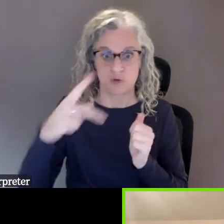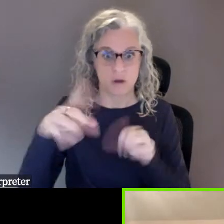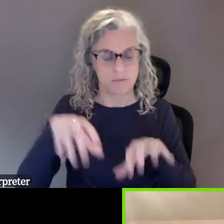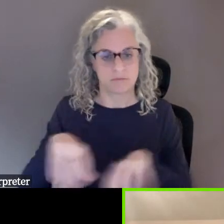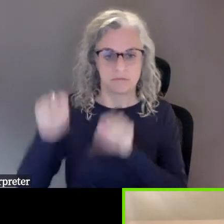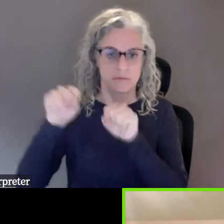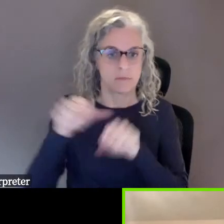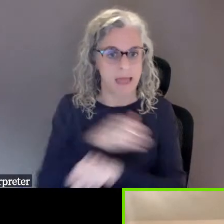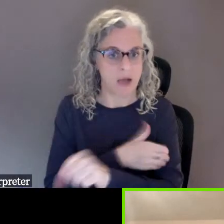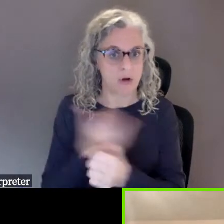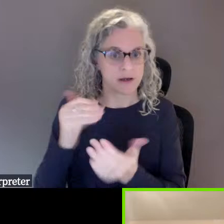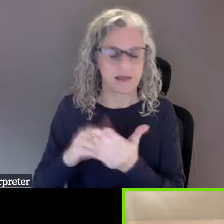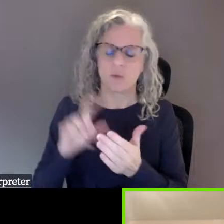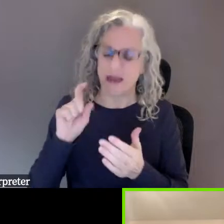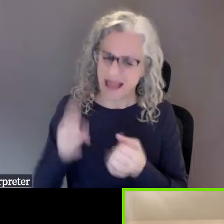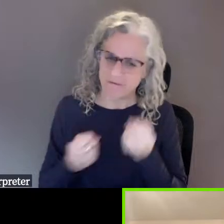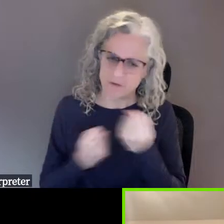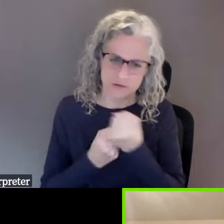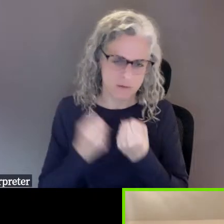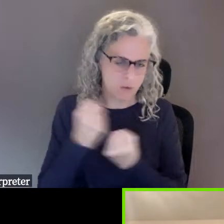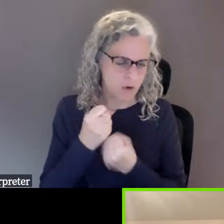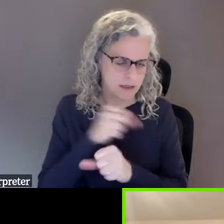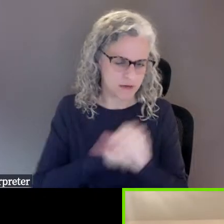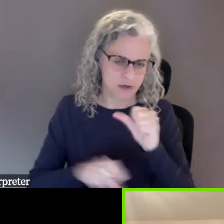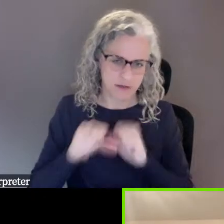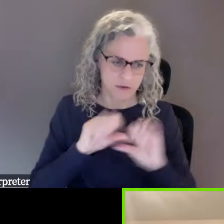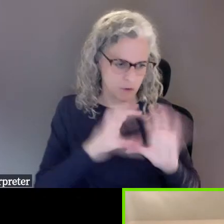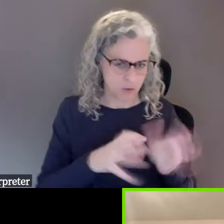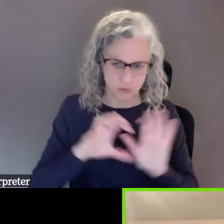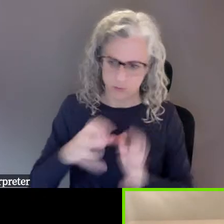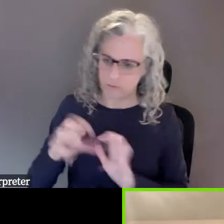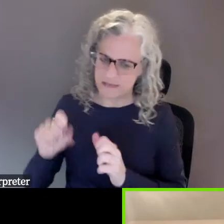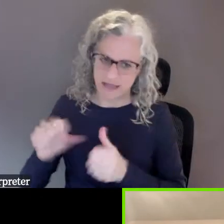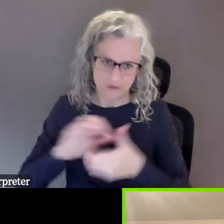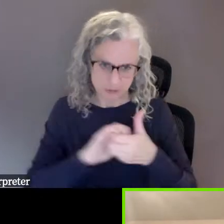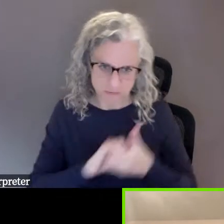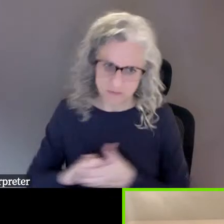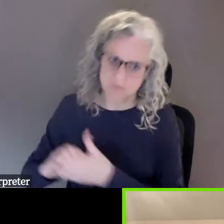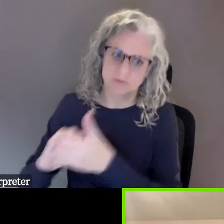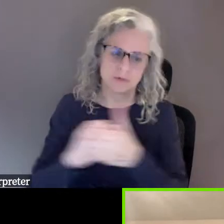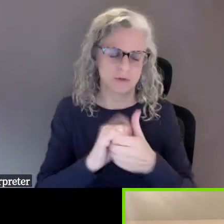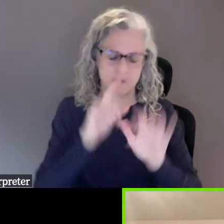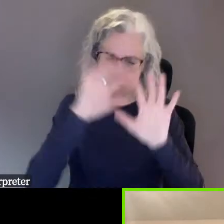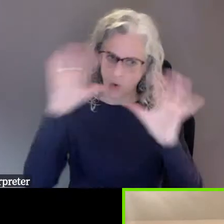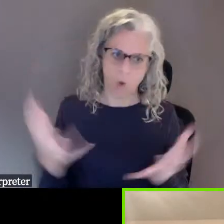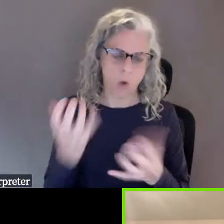in solidarity with each other. We're going to have to support everybody's campaigns and the entire movement very